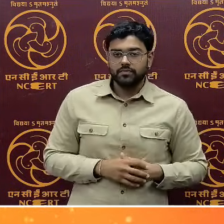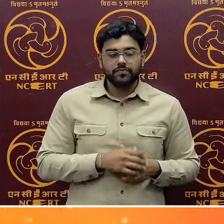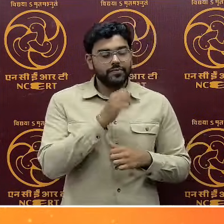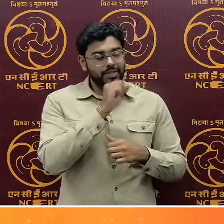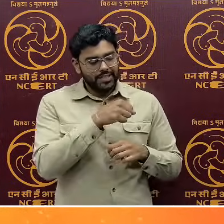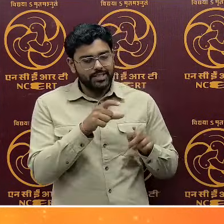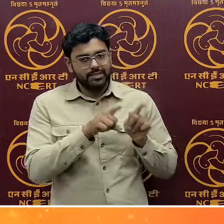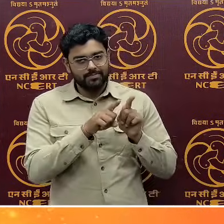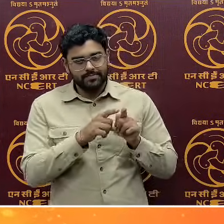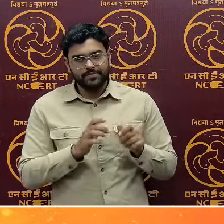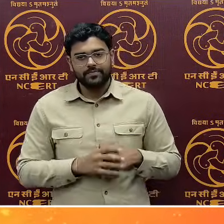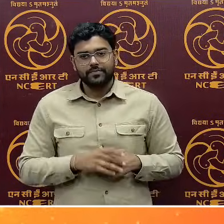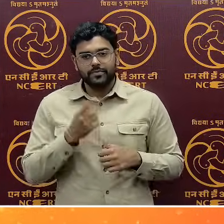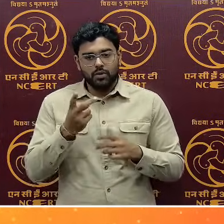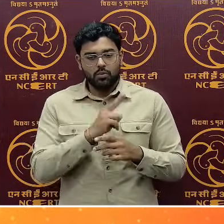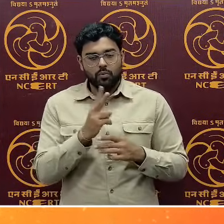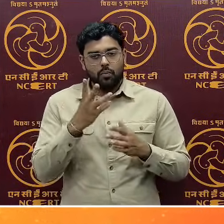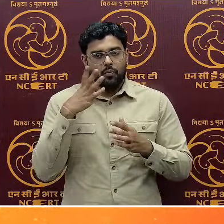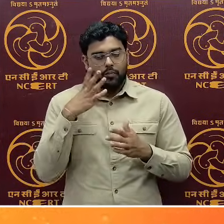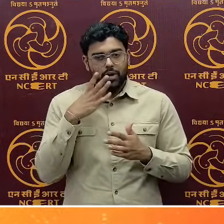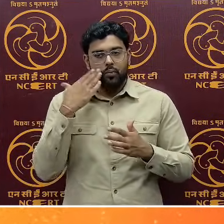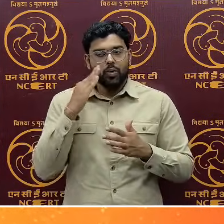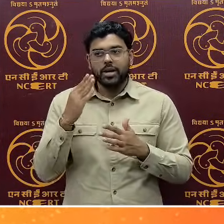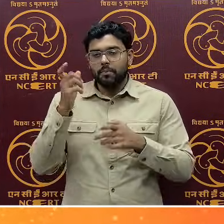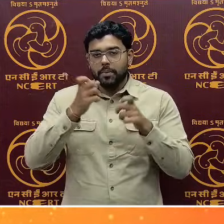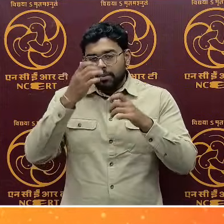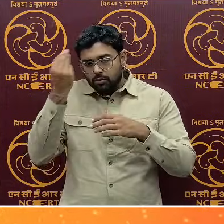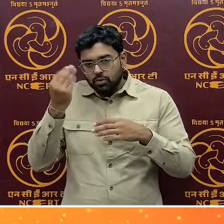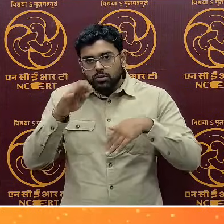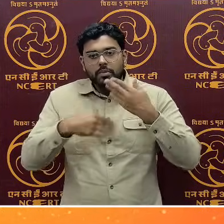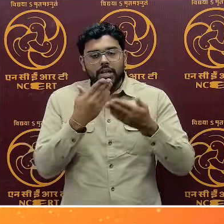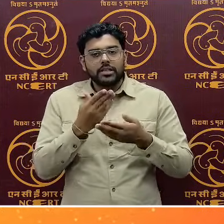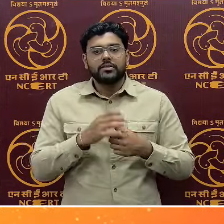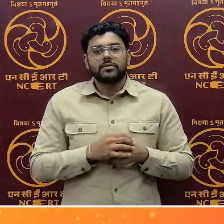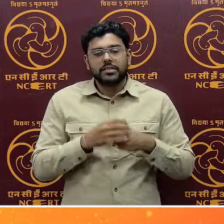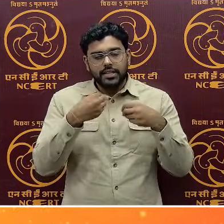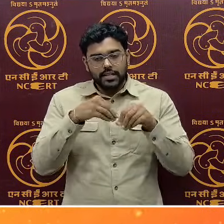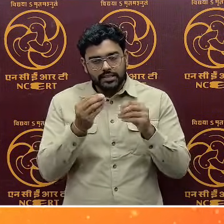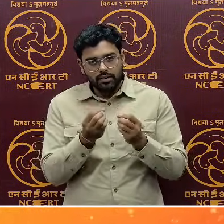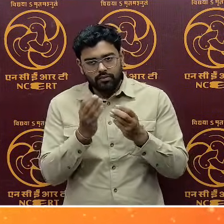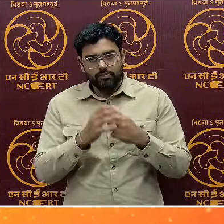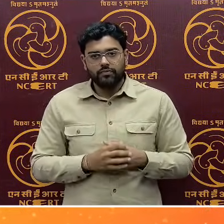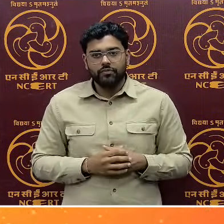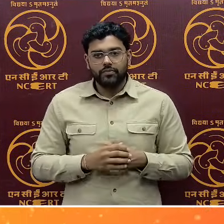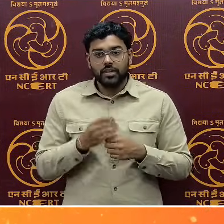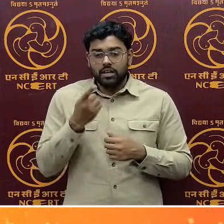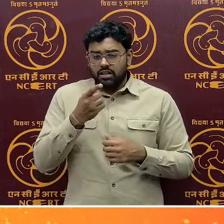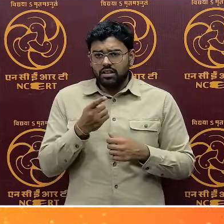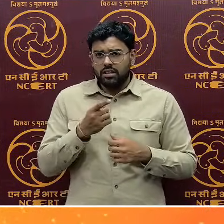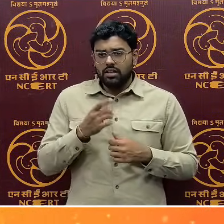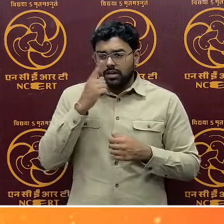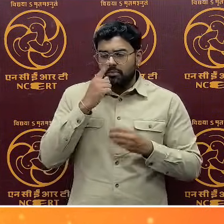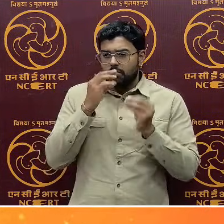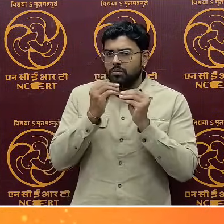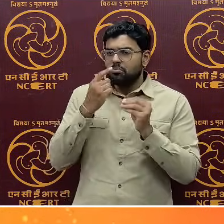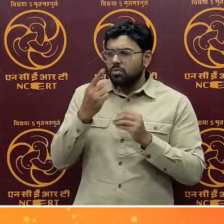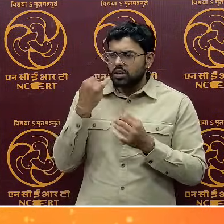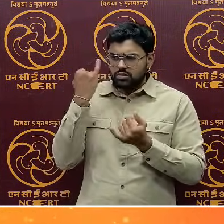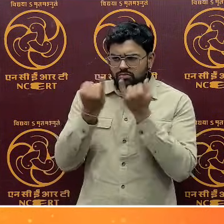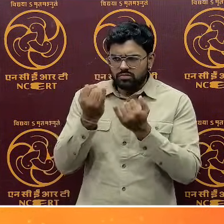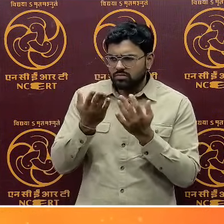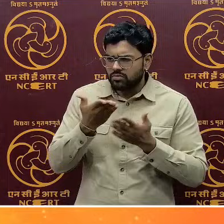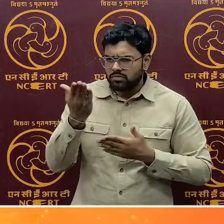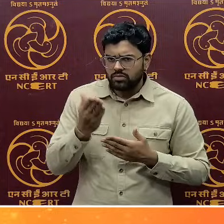why they were waiting for the things to cool down. So, didn't you search? That was a very obvious question. That didn't you